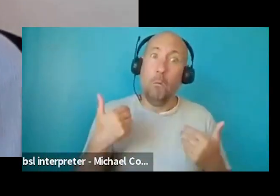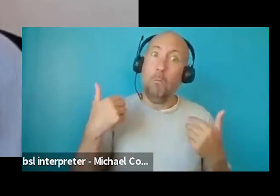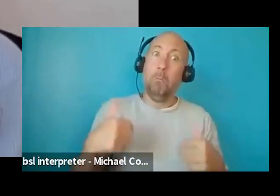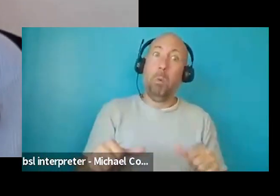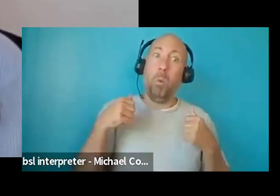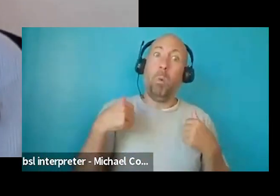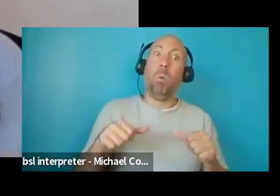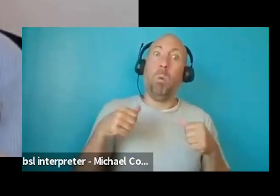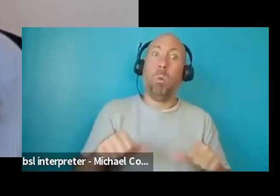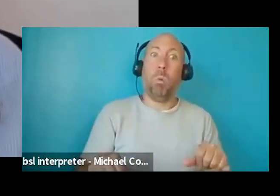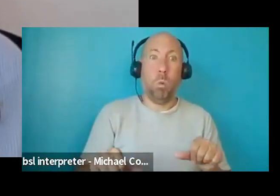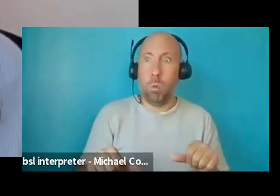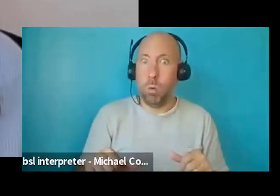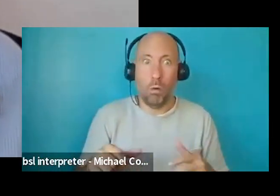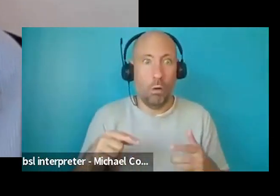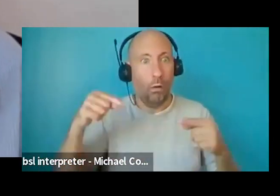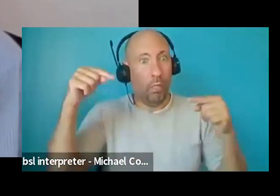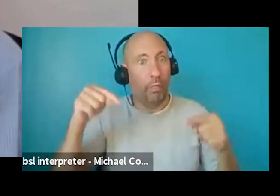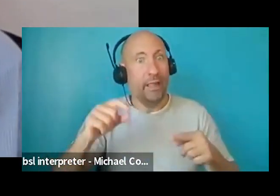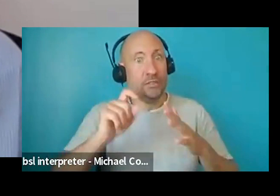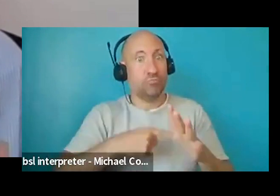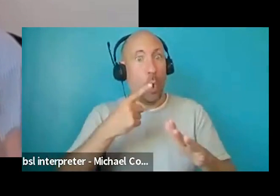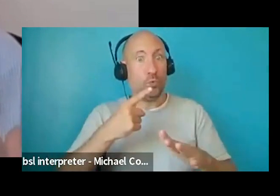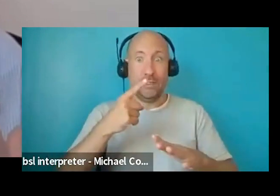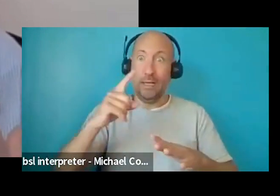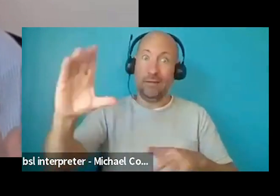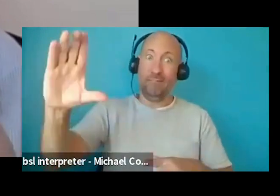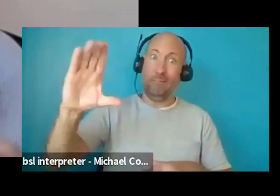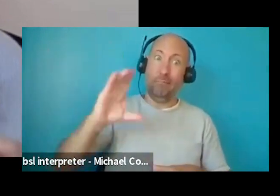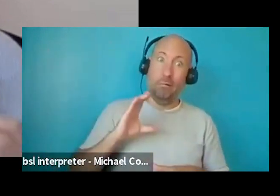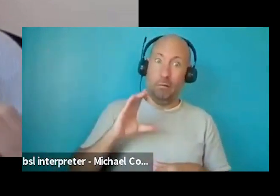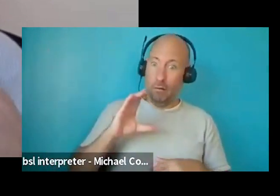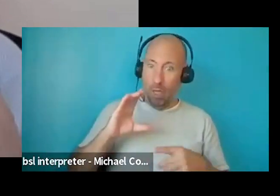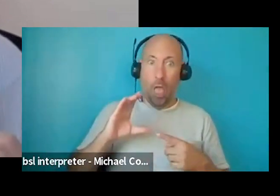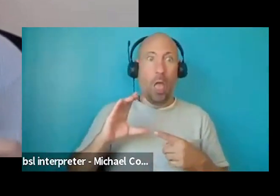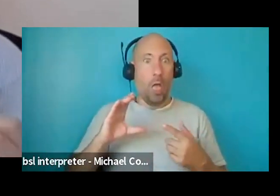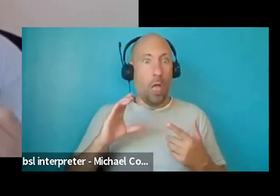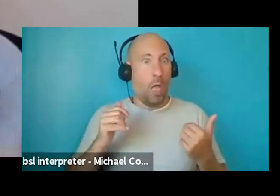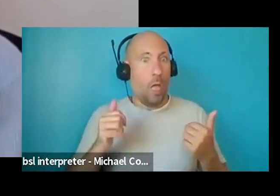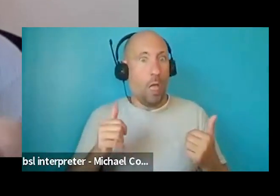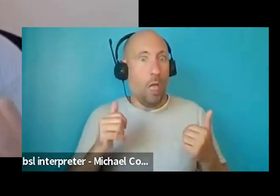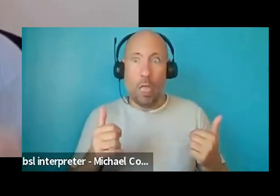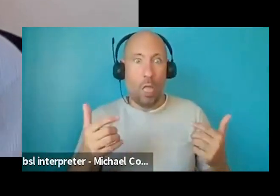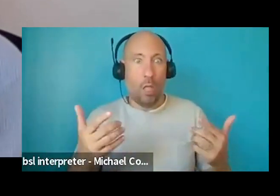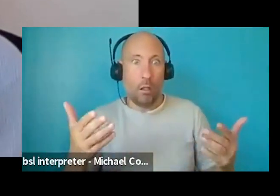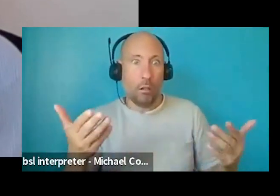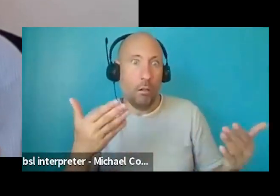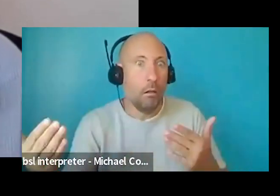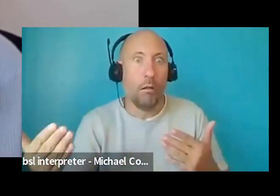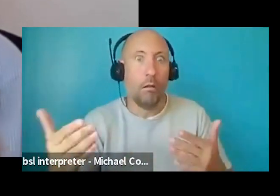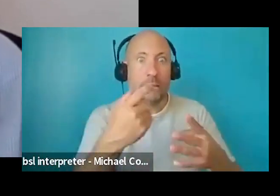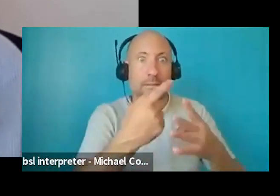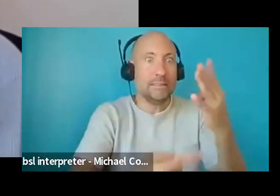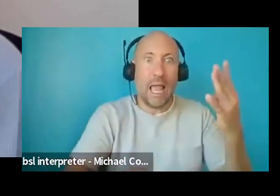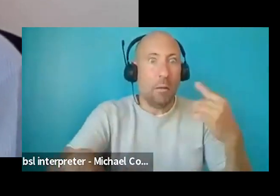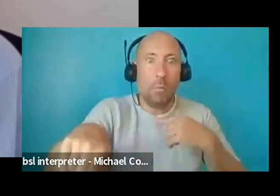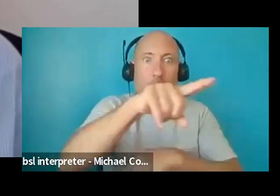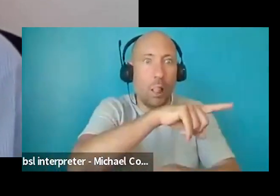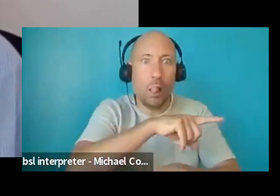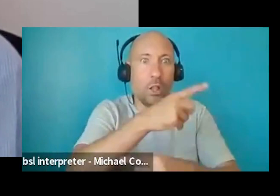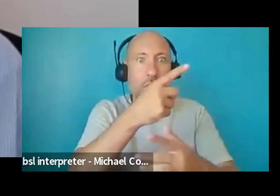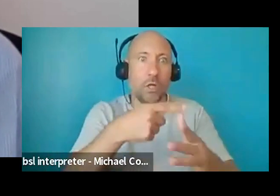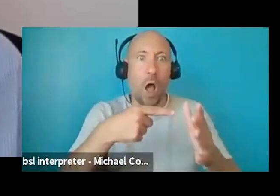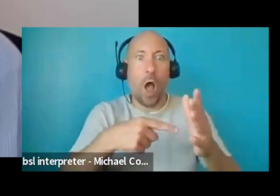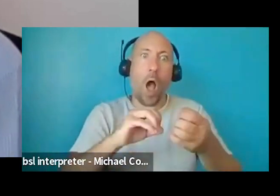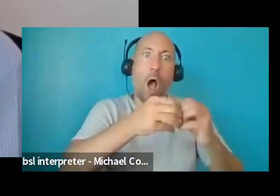in Italy, projects were financed with the participation of disabled artists. The